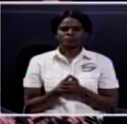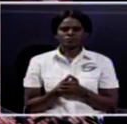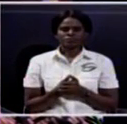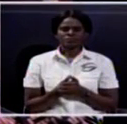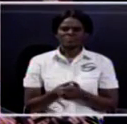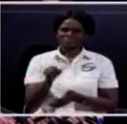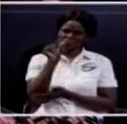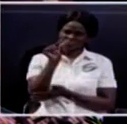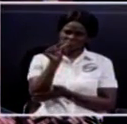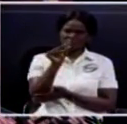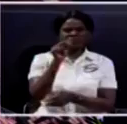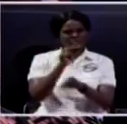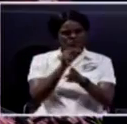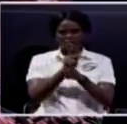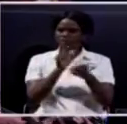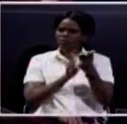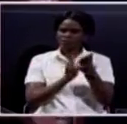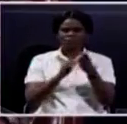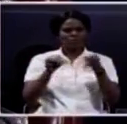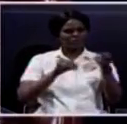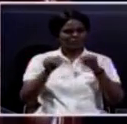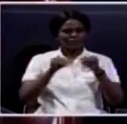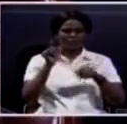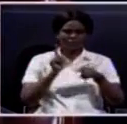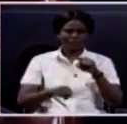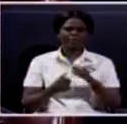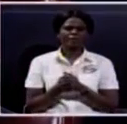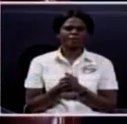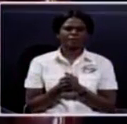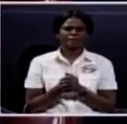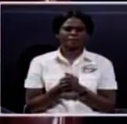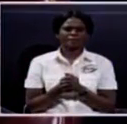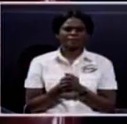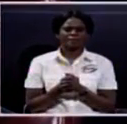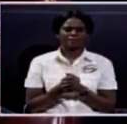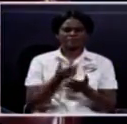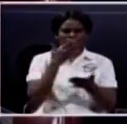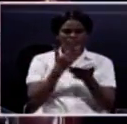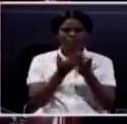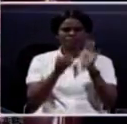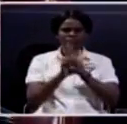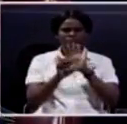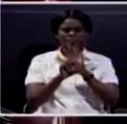That's too little to sustain us. No. I don't agree with you. Here is a good example.